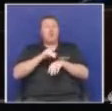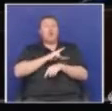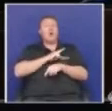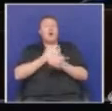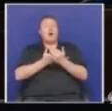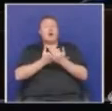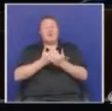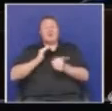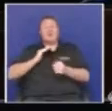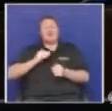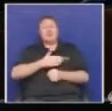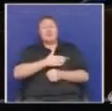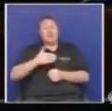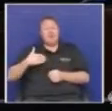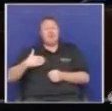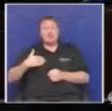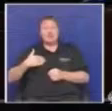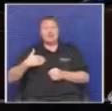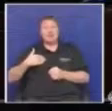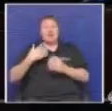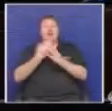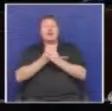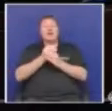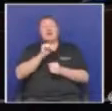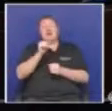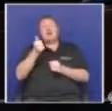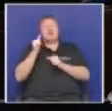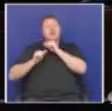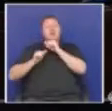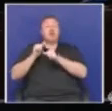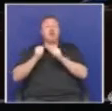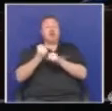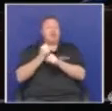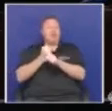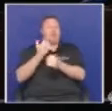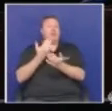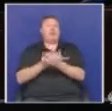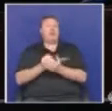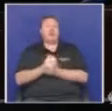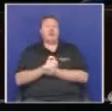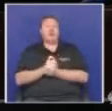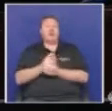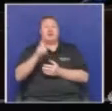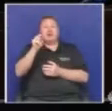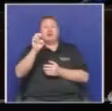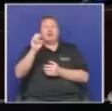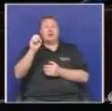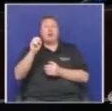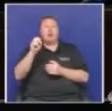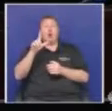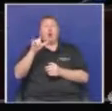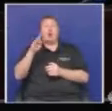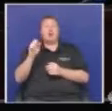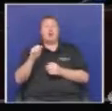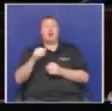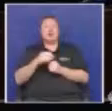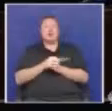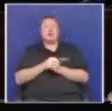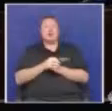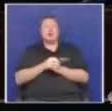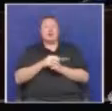to be mothers and to bear the next generation. It is neoliberal, godless, atheistic